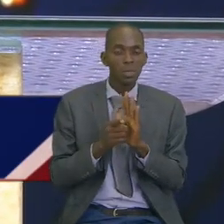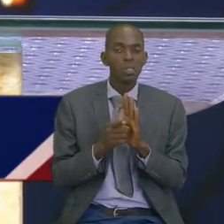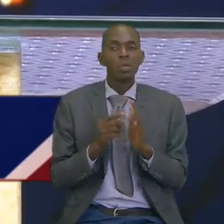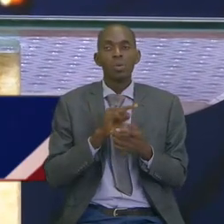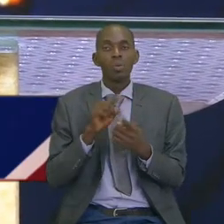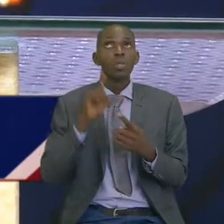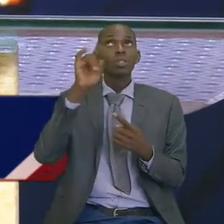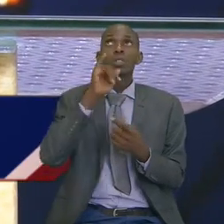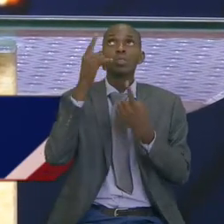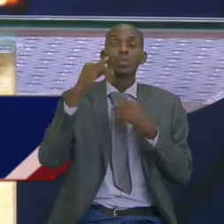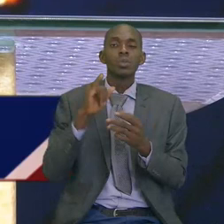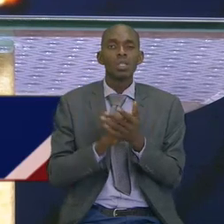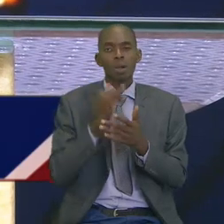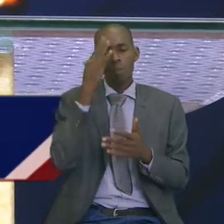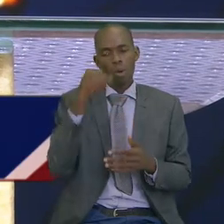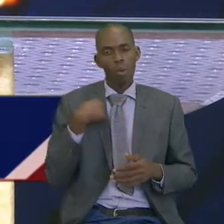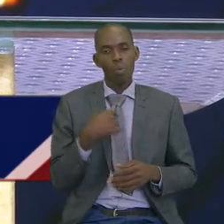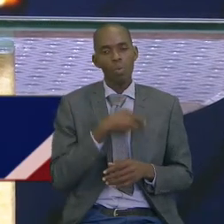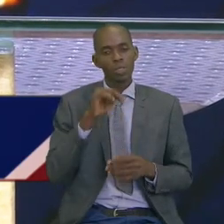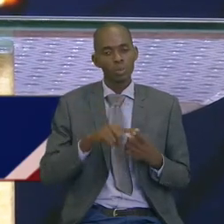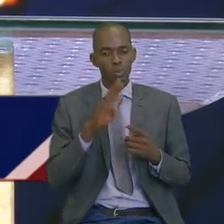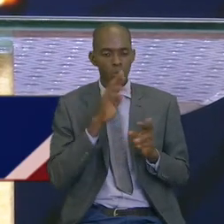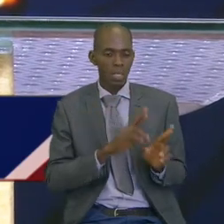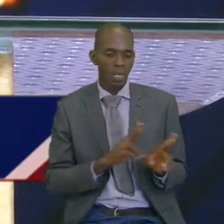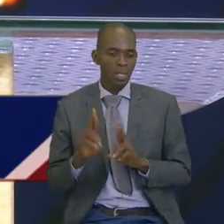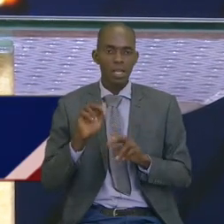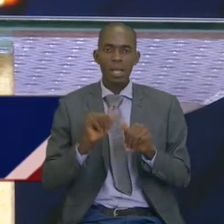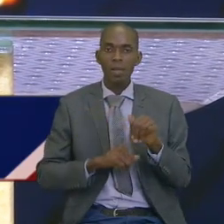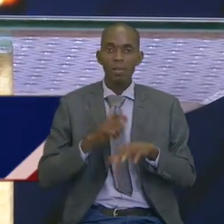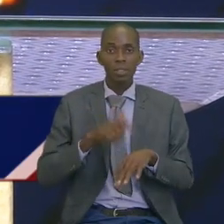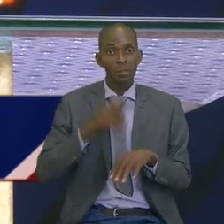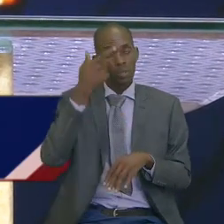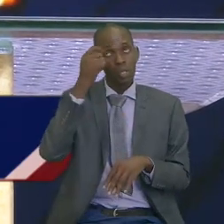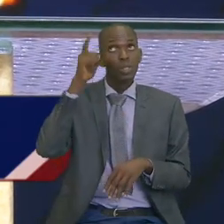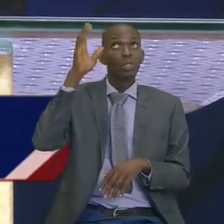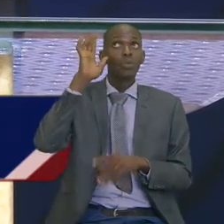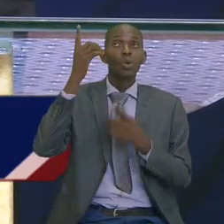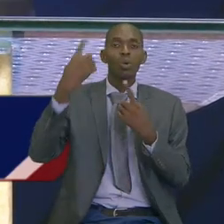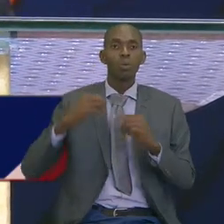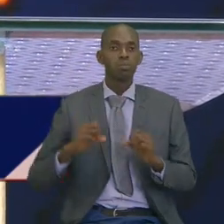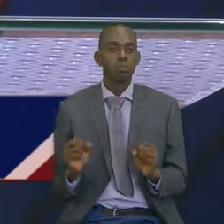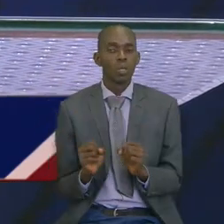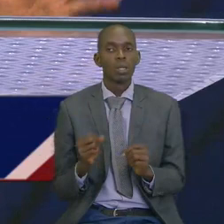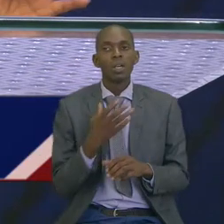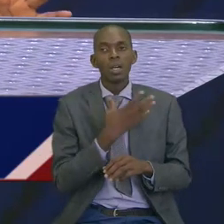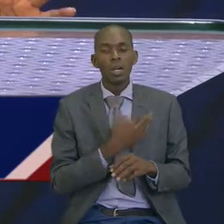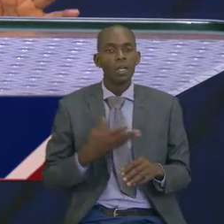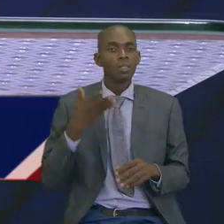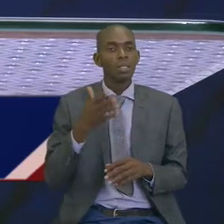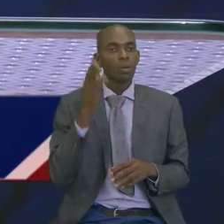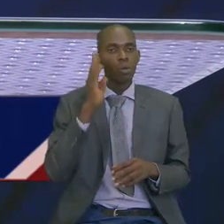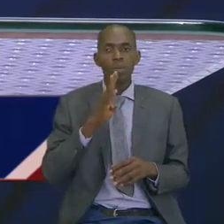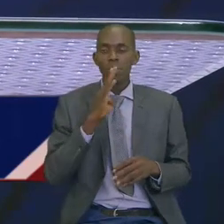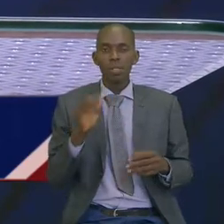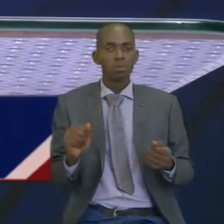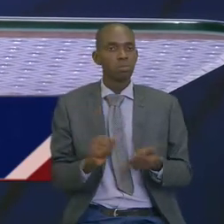we ought to be ready every time, because he will come suddenly. And then there'll be the shattering